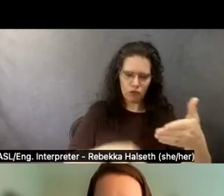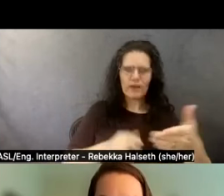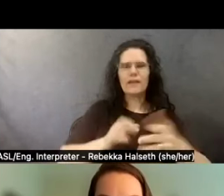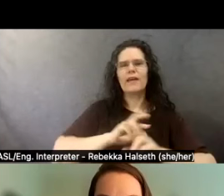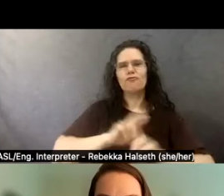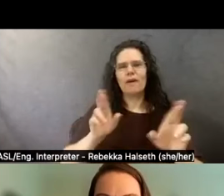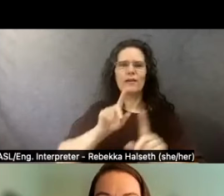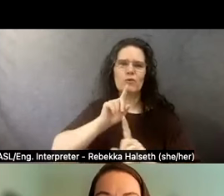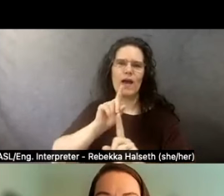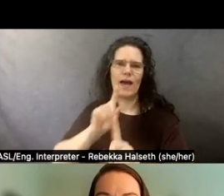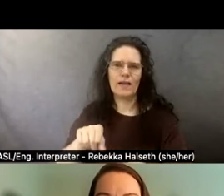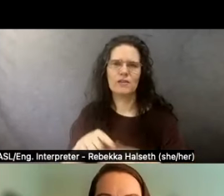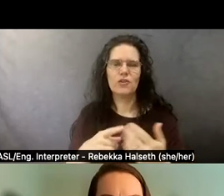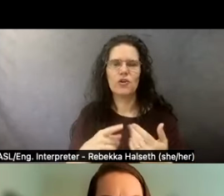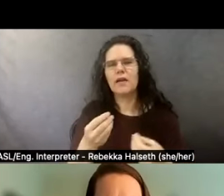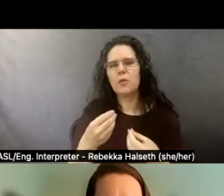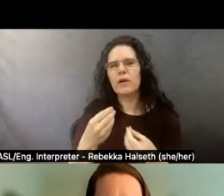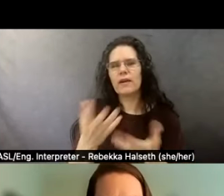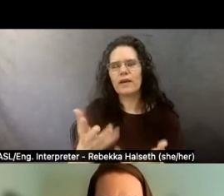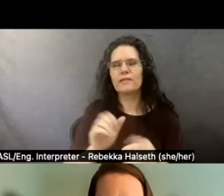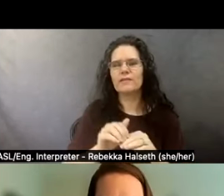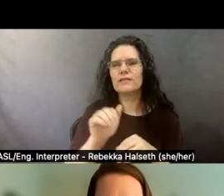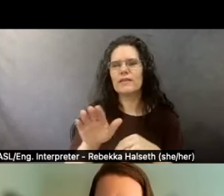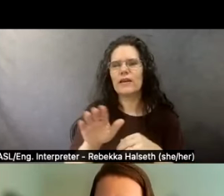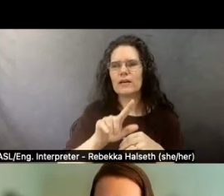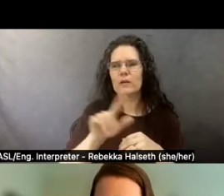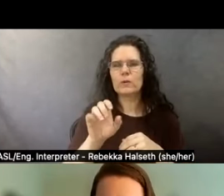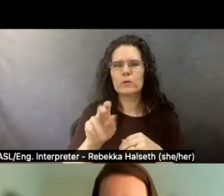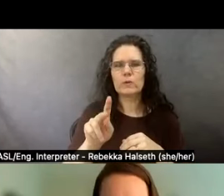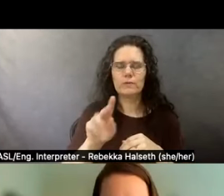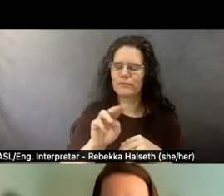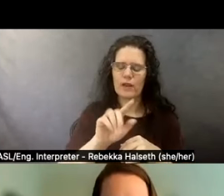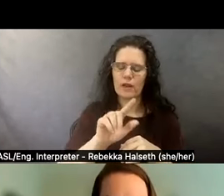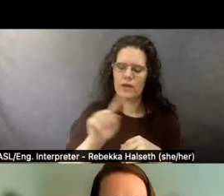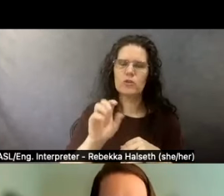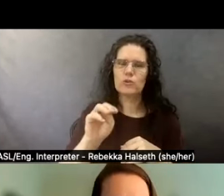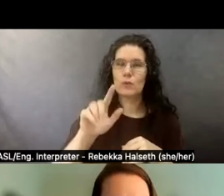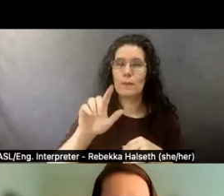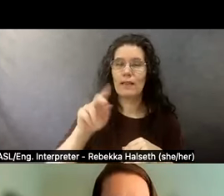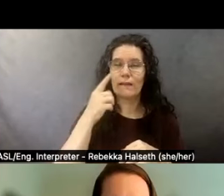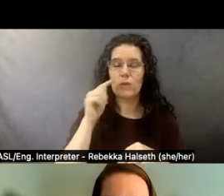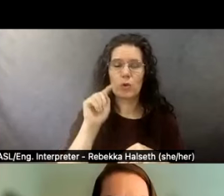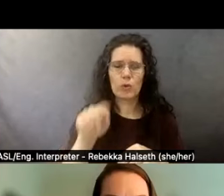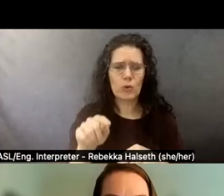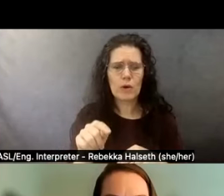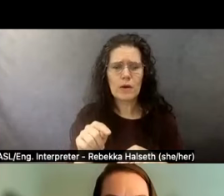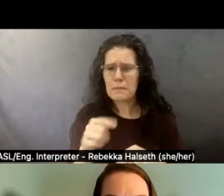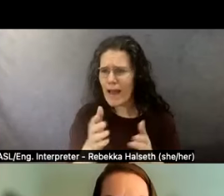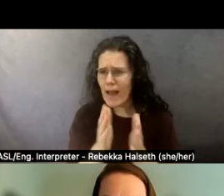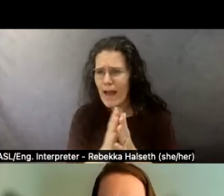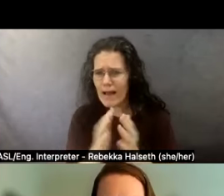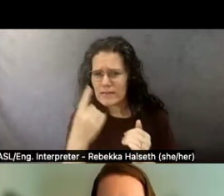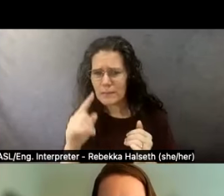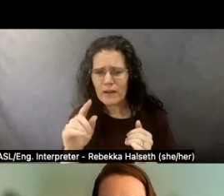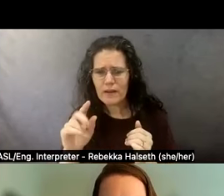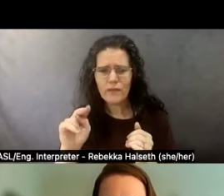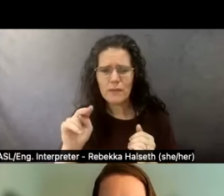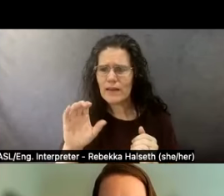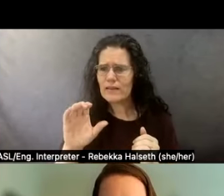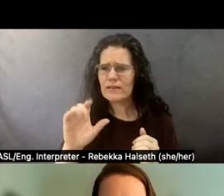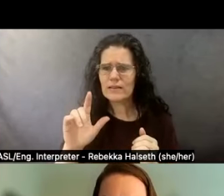Zoom link to participate. And I'm going to ask if perhaps somebody from the National Center could just pop this link into the chat